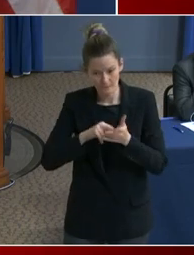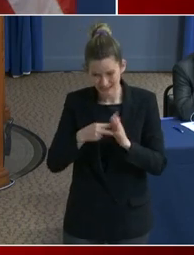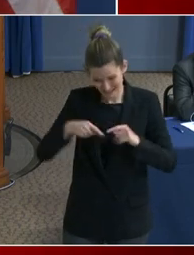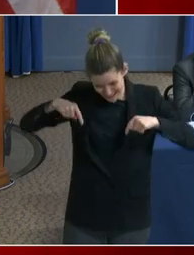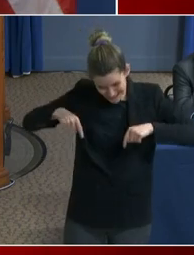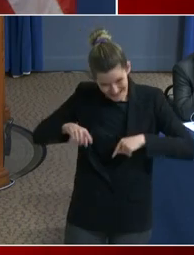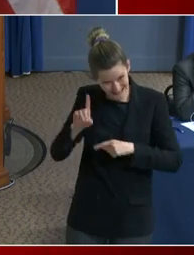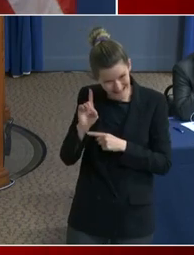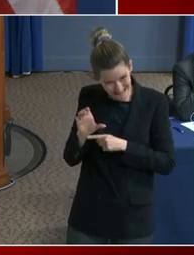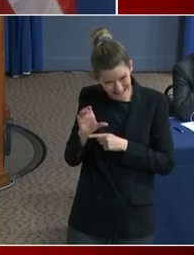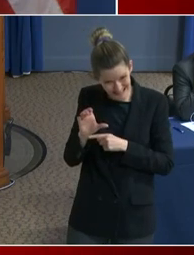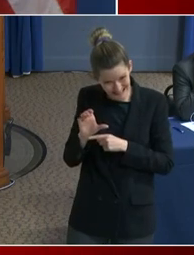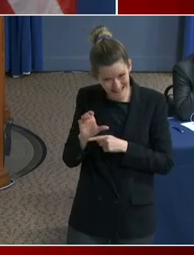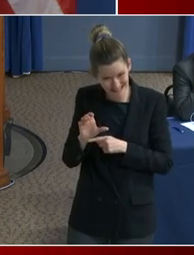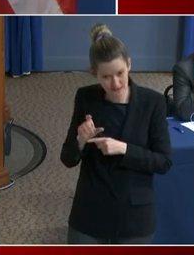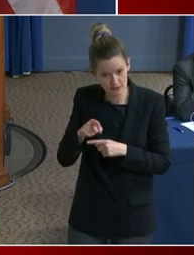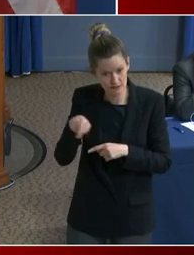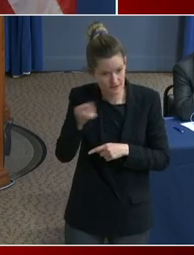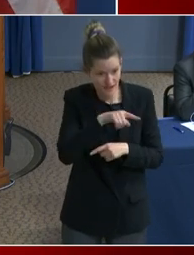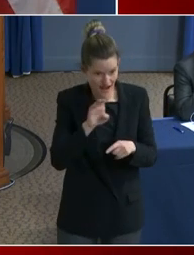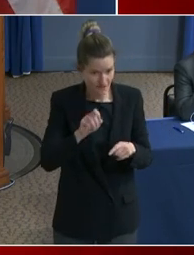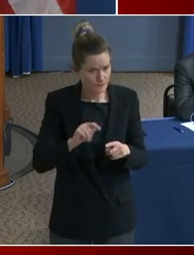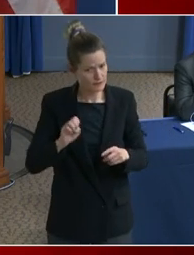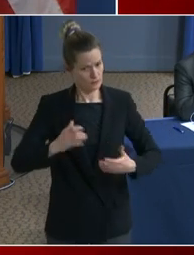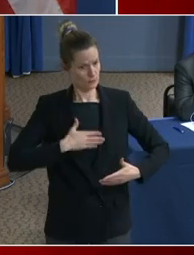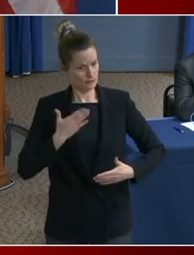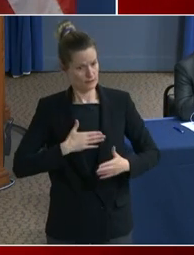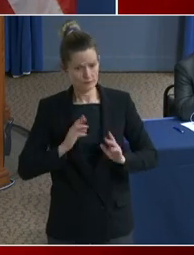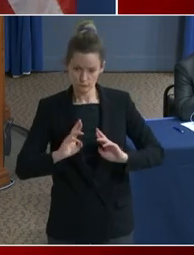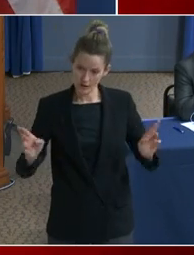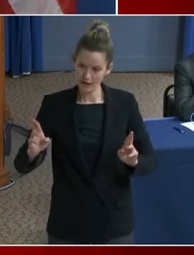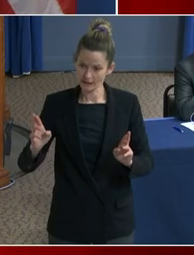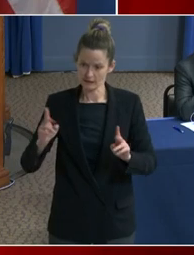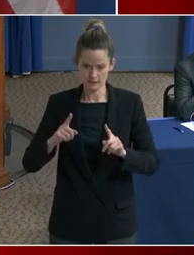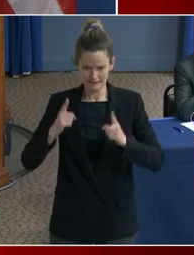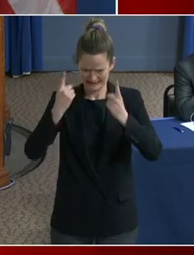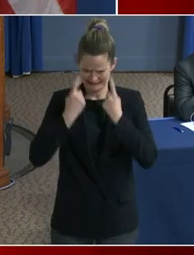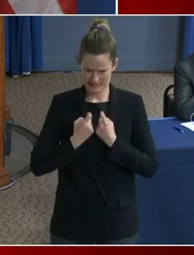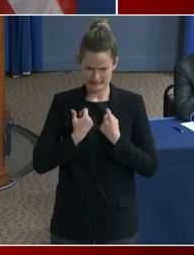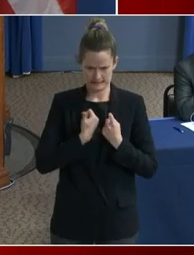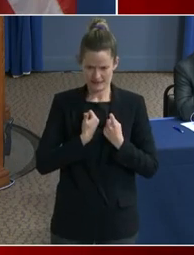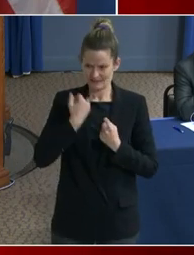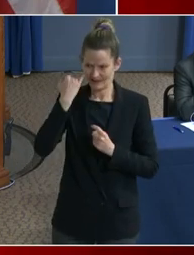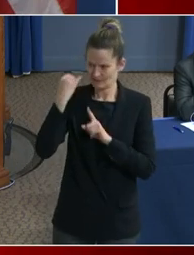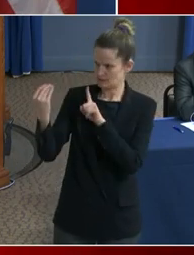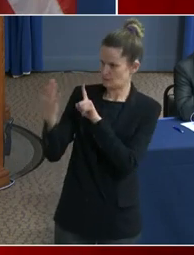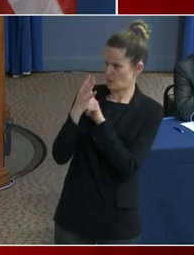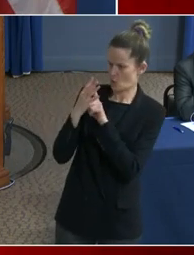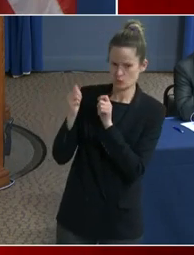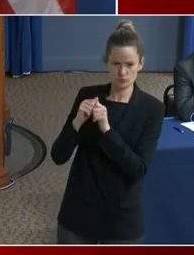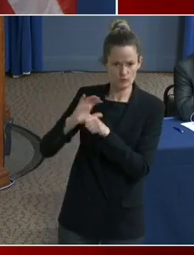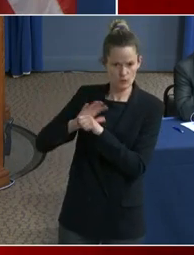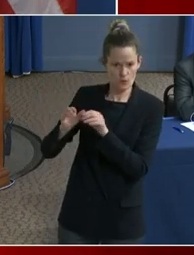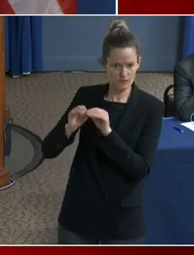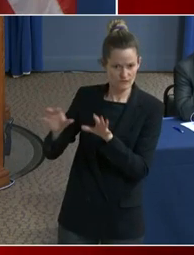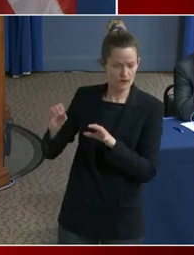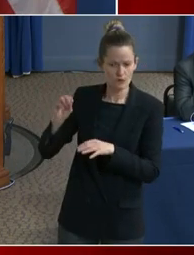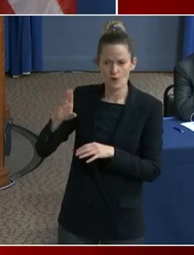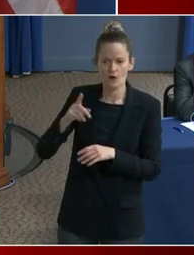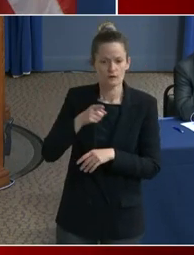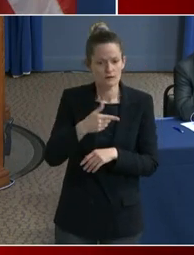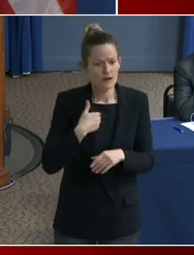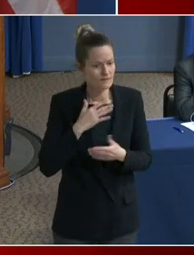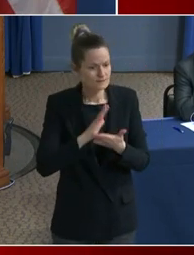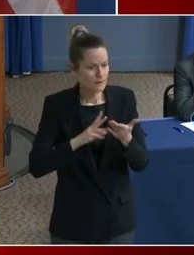of testing. So if you are exposed, you can isolate, and we don't have the type of spread that